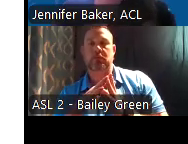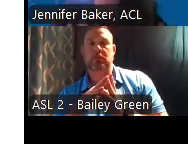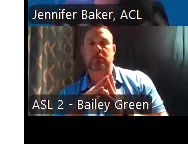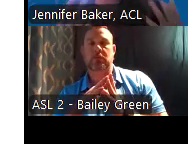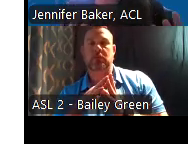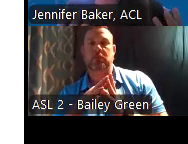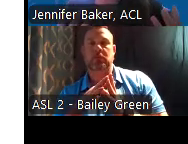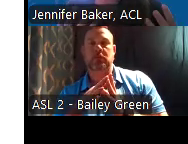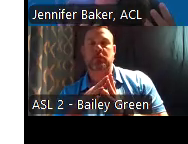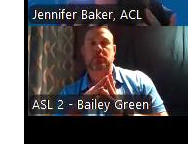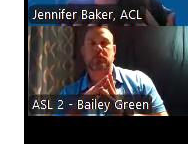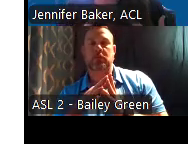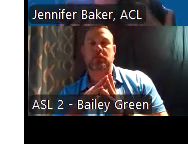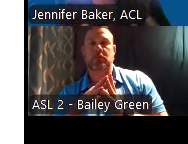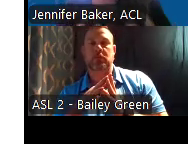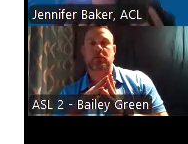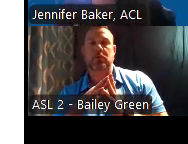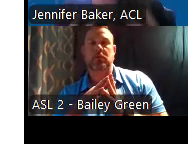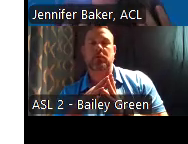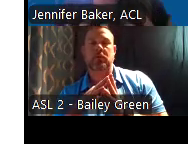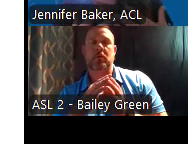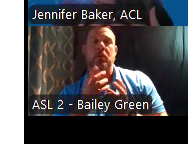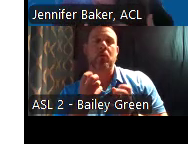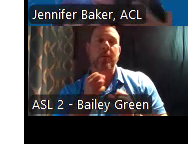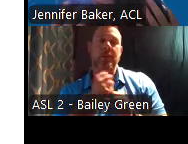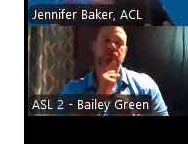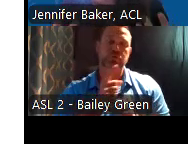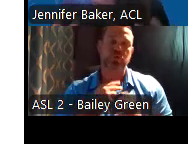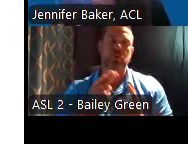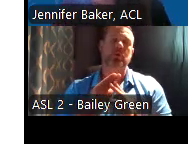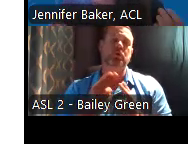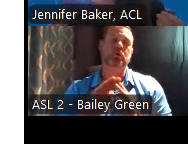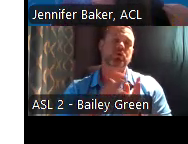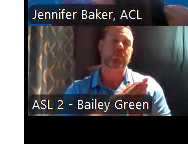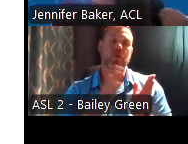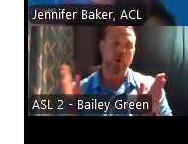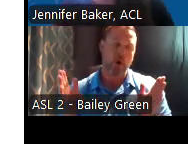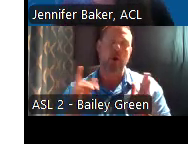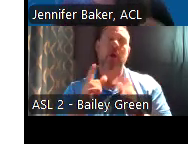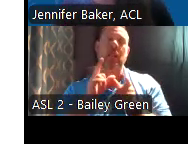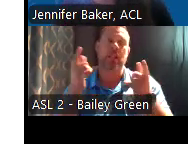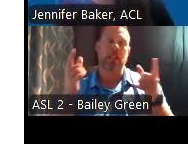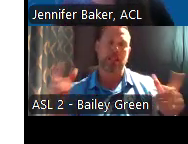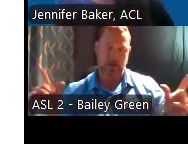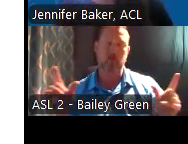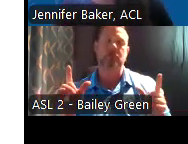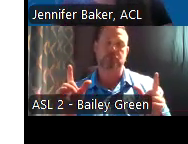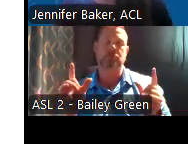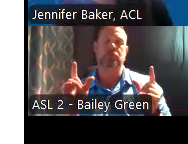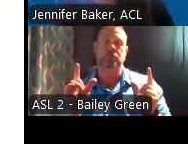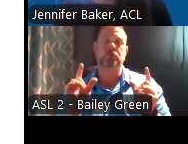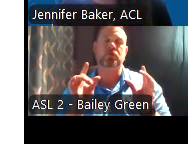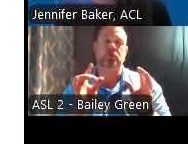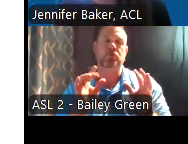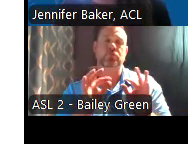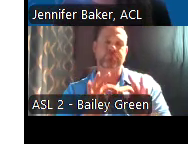we wanted to make sure that we used broad enough language to validate efforts